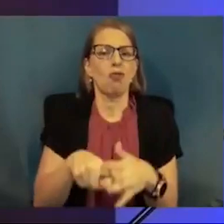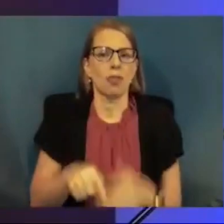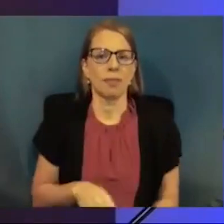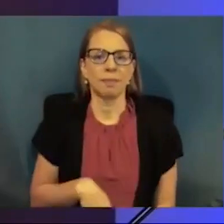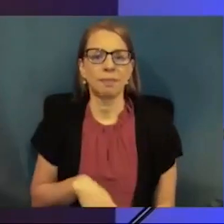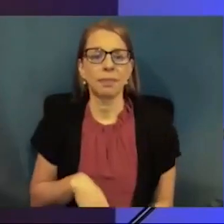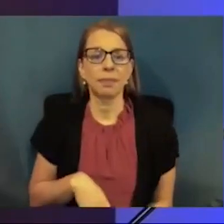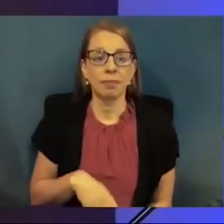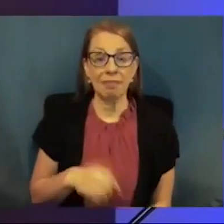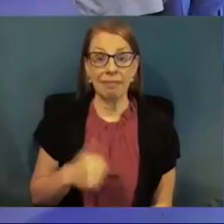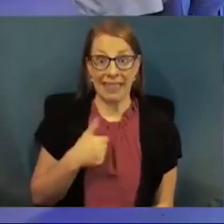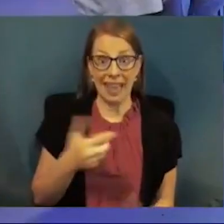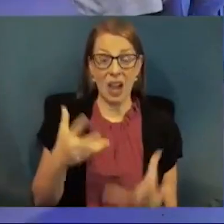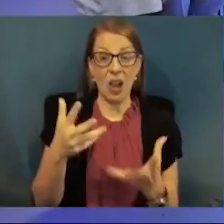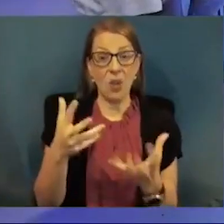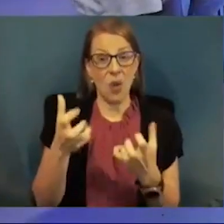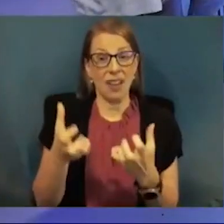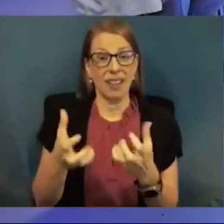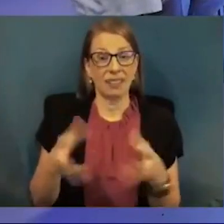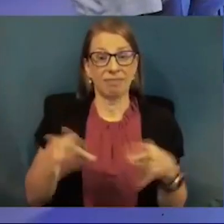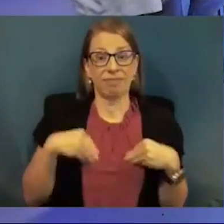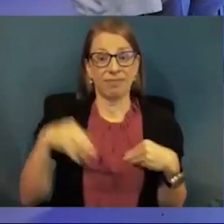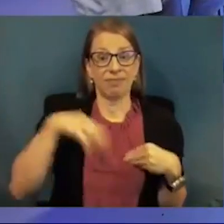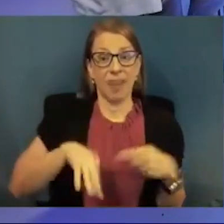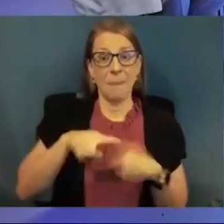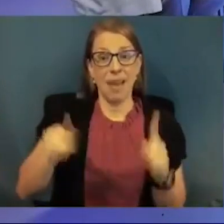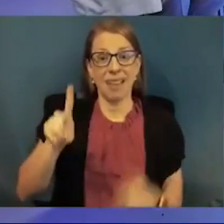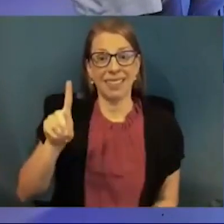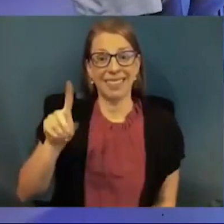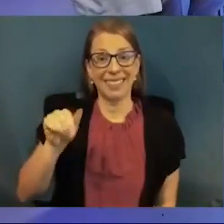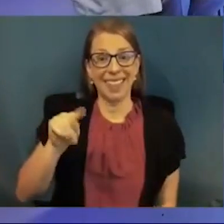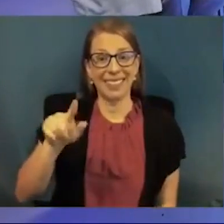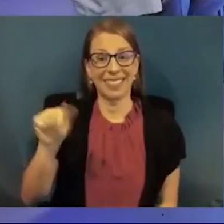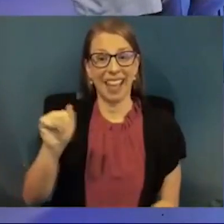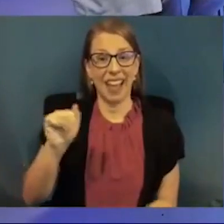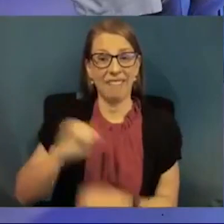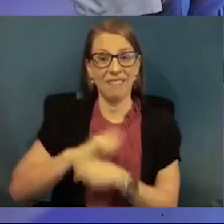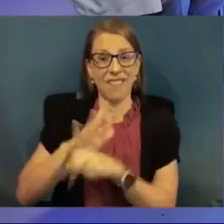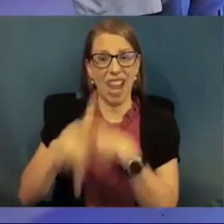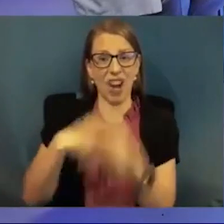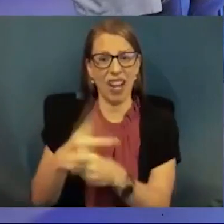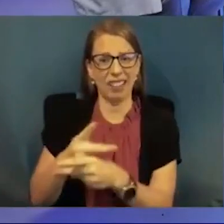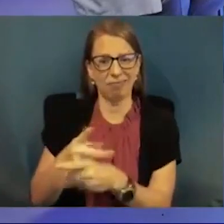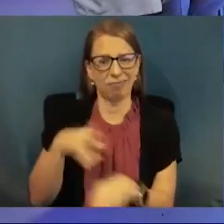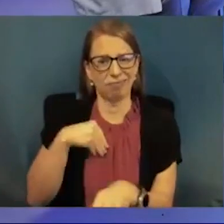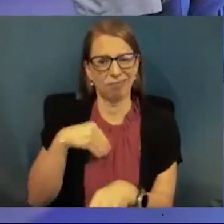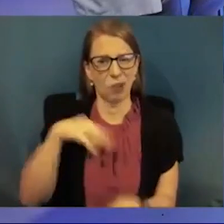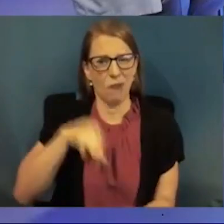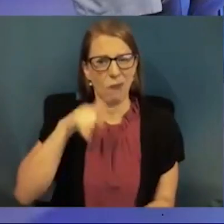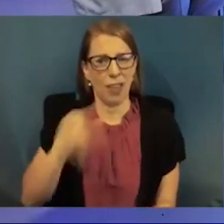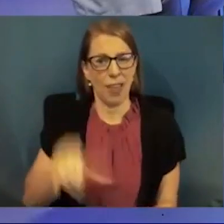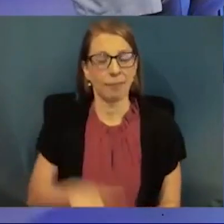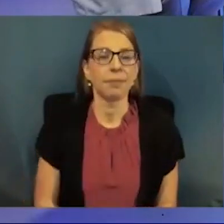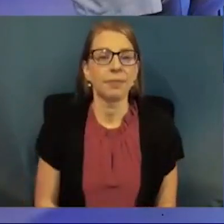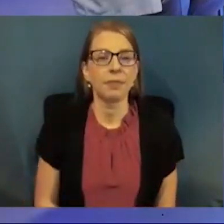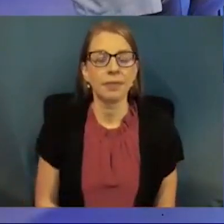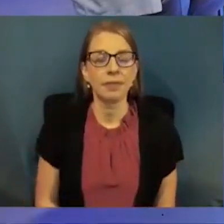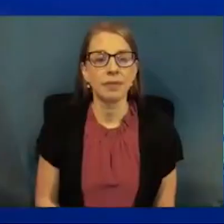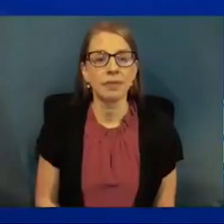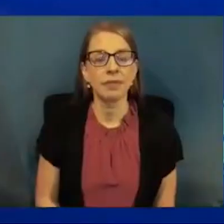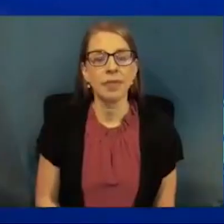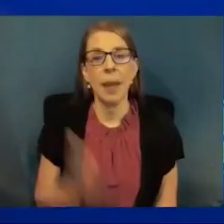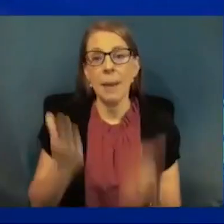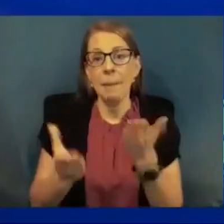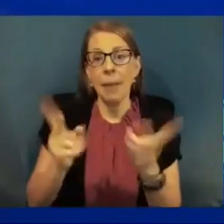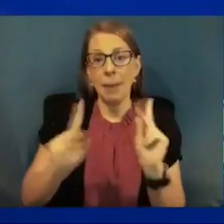think, unfortunately, the Delta variant's taking credit for that. I don't think we haven't really said anything yet, but it comes out today, although maybe people know what we're going to say because